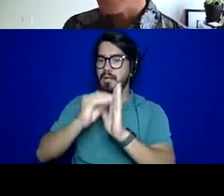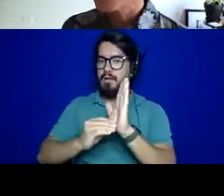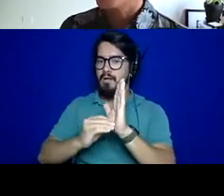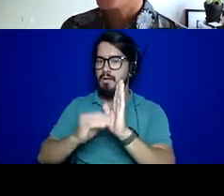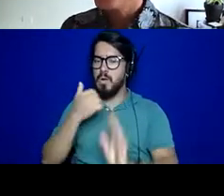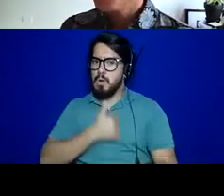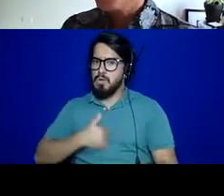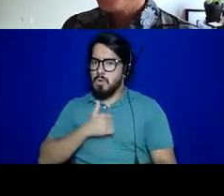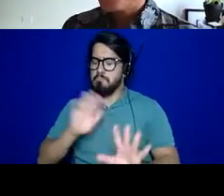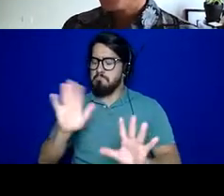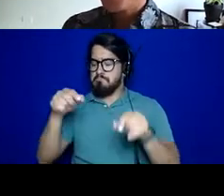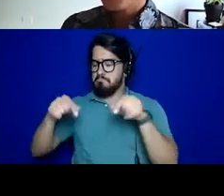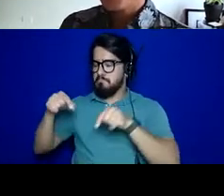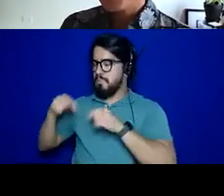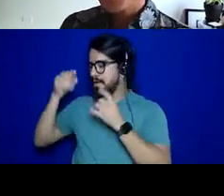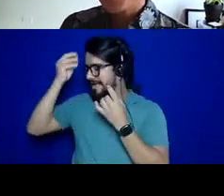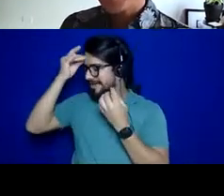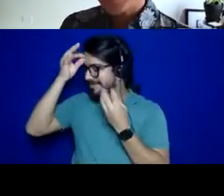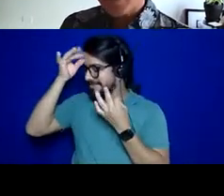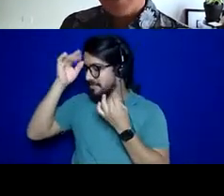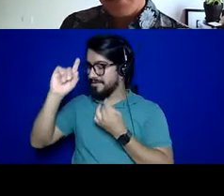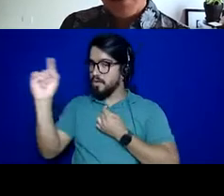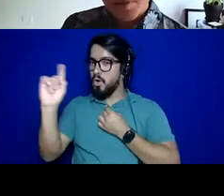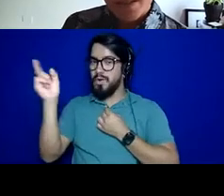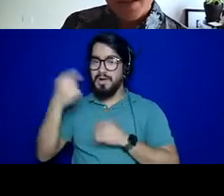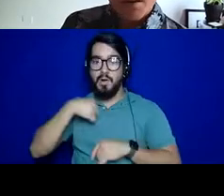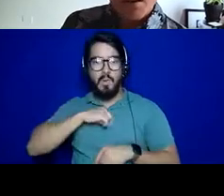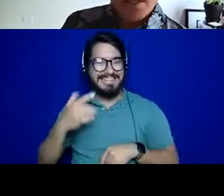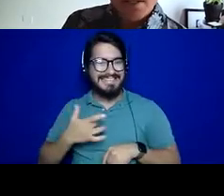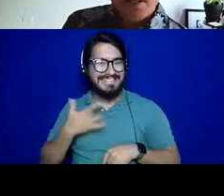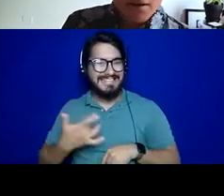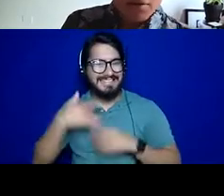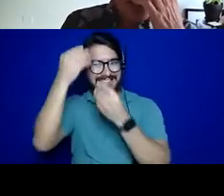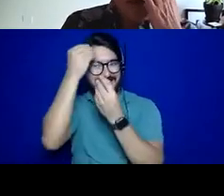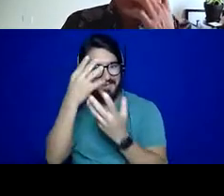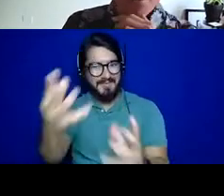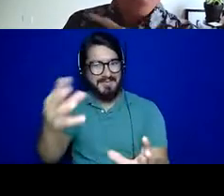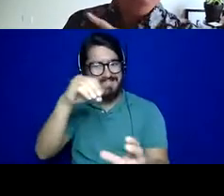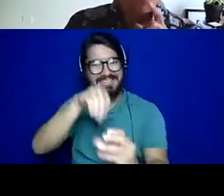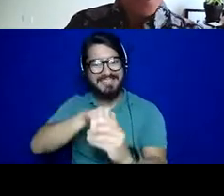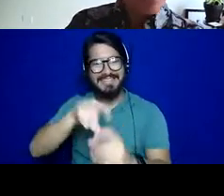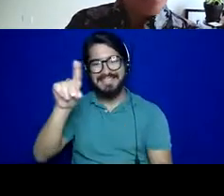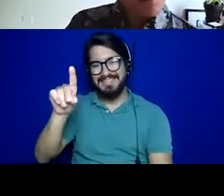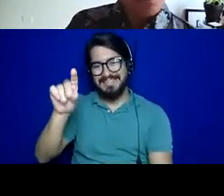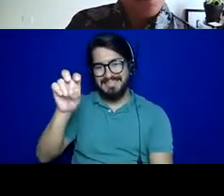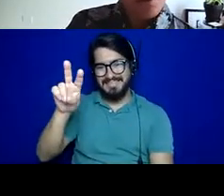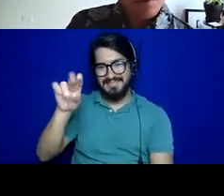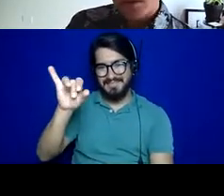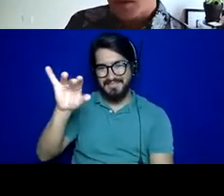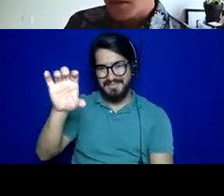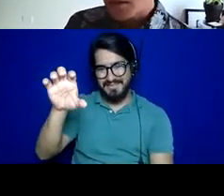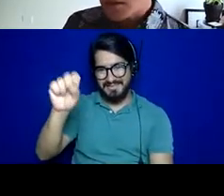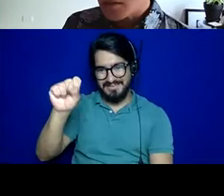start to think about where we might be storing sensitive information on our devices and trying to figure out how we can locate where it's being